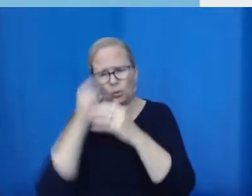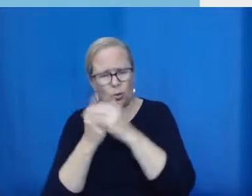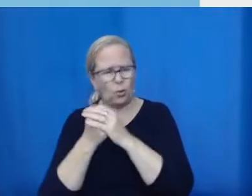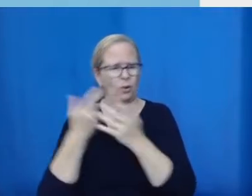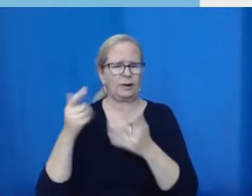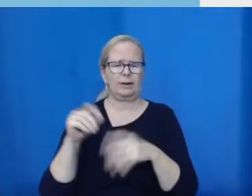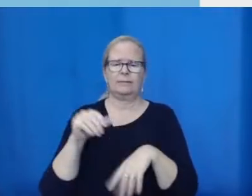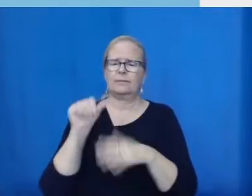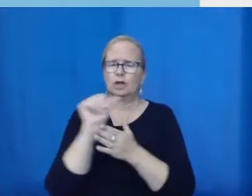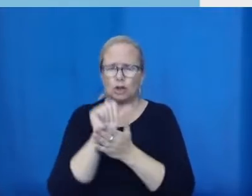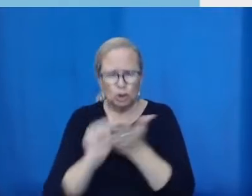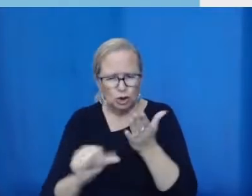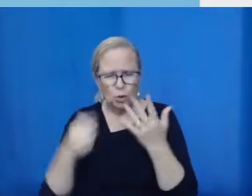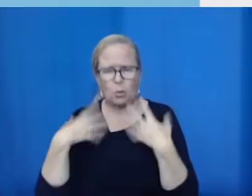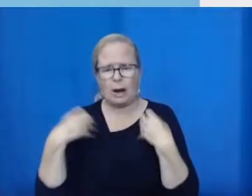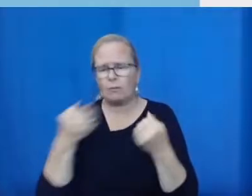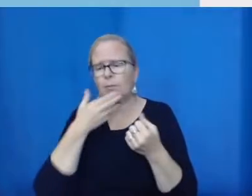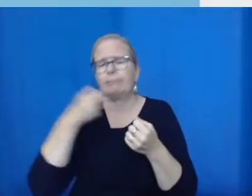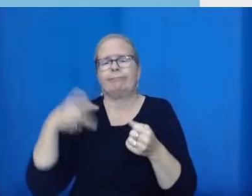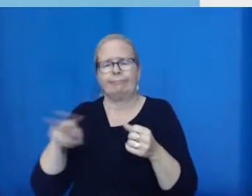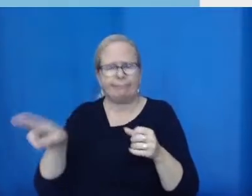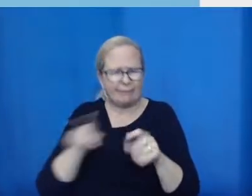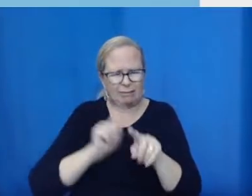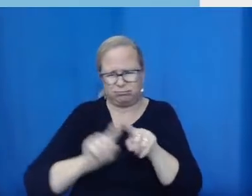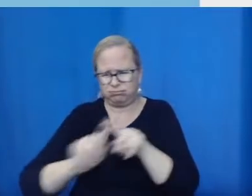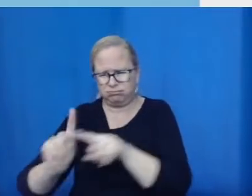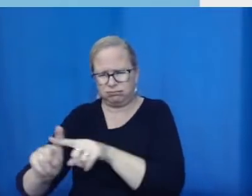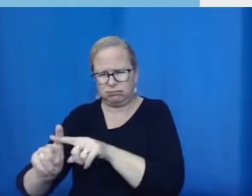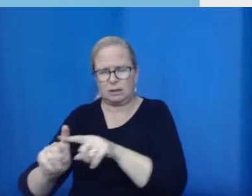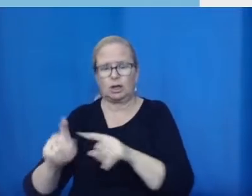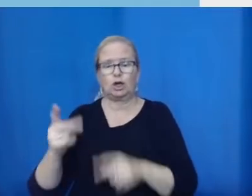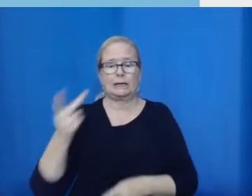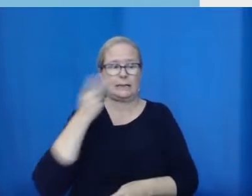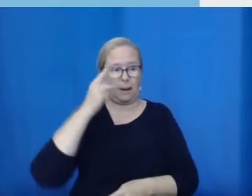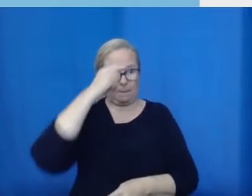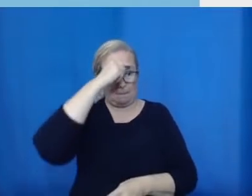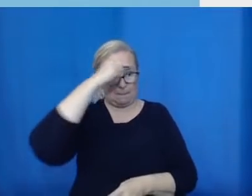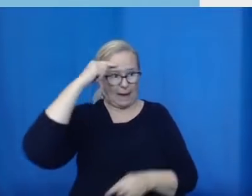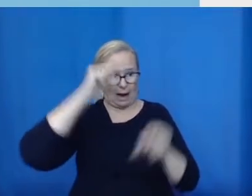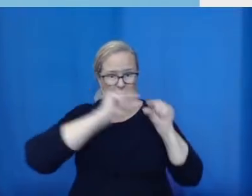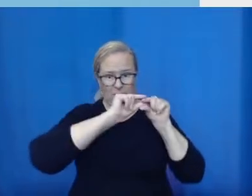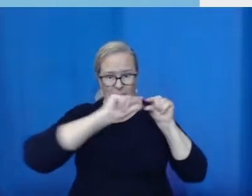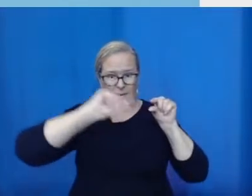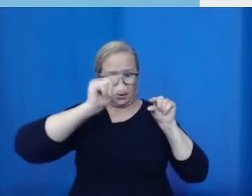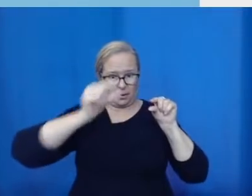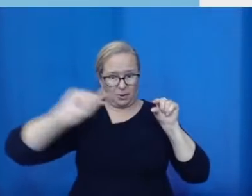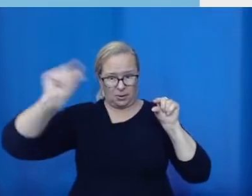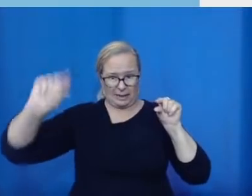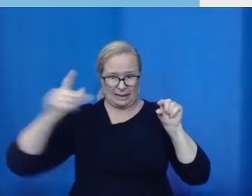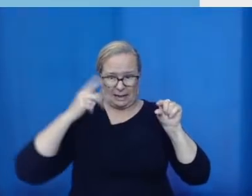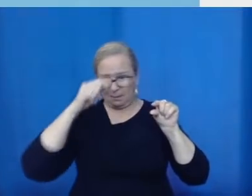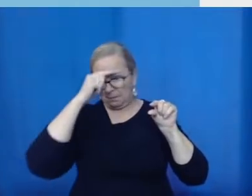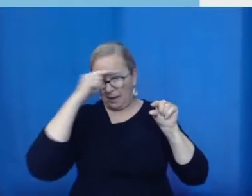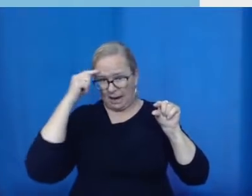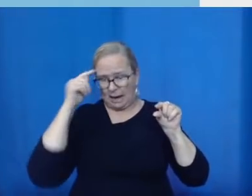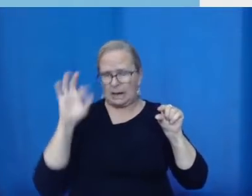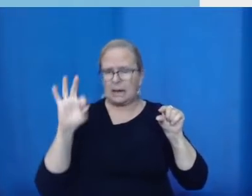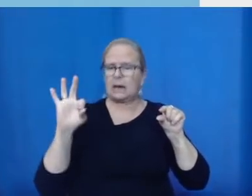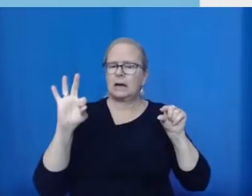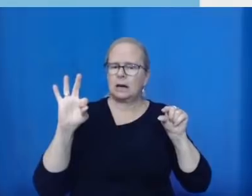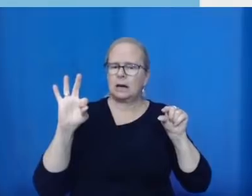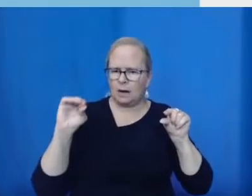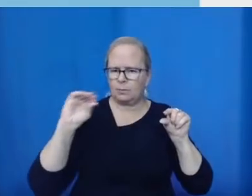is 90% of the surge capacity. So it's 90% of that gray area. And as you can see, in